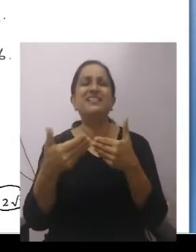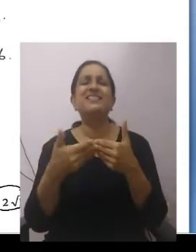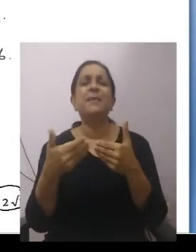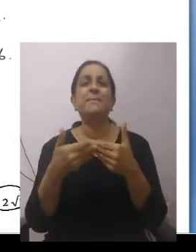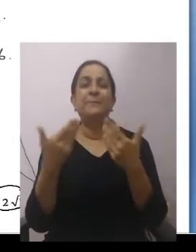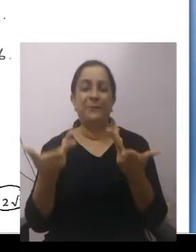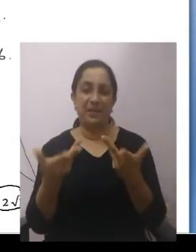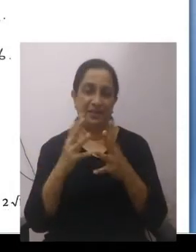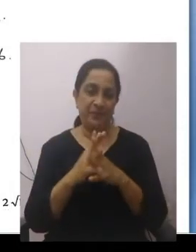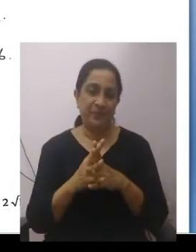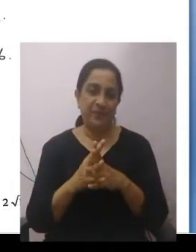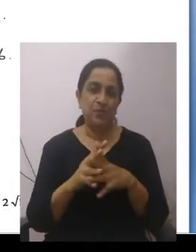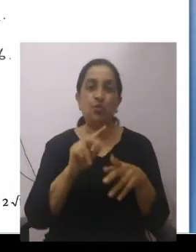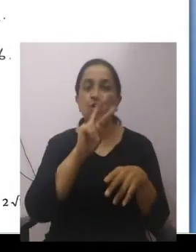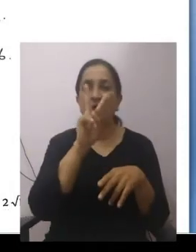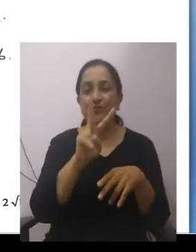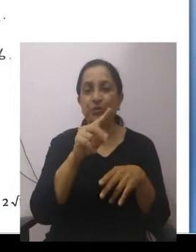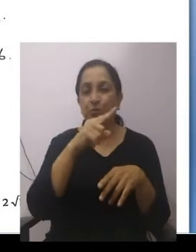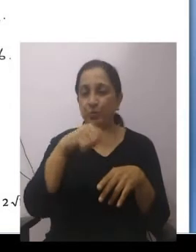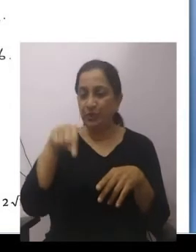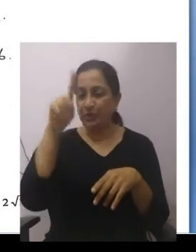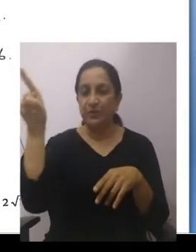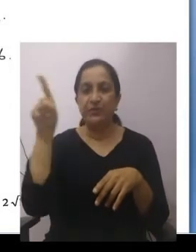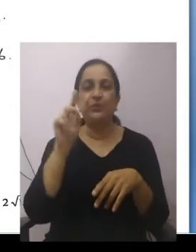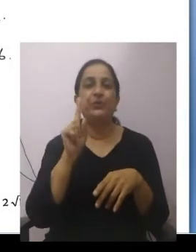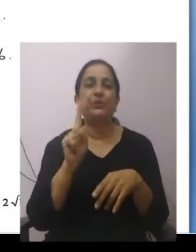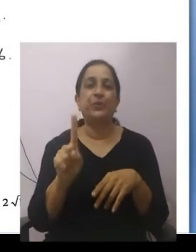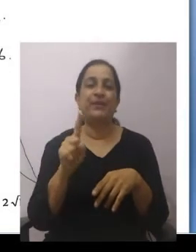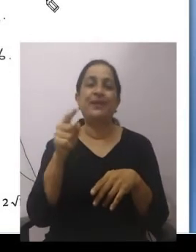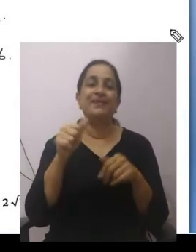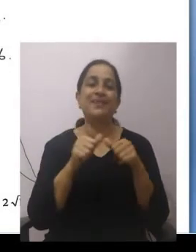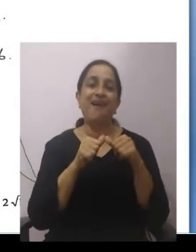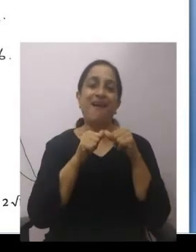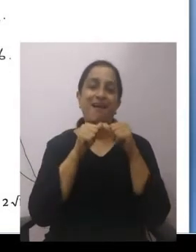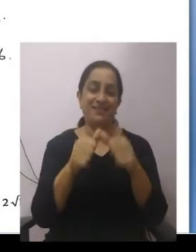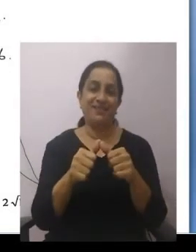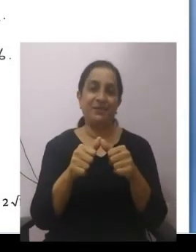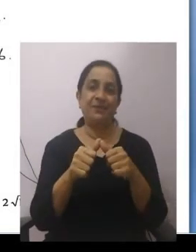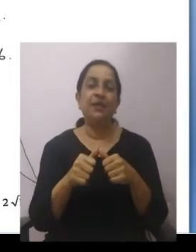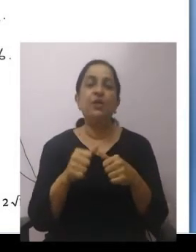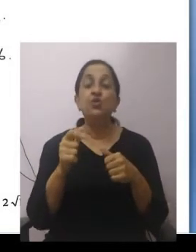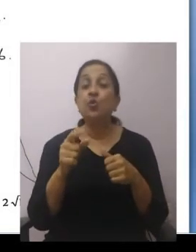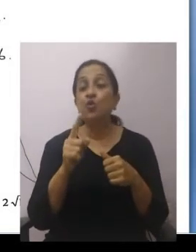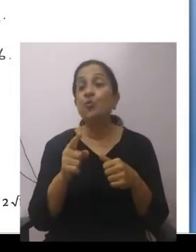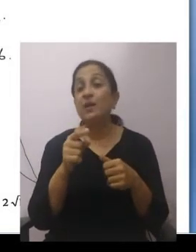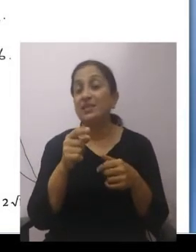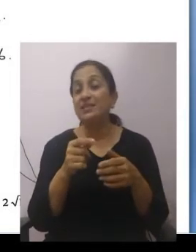times root 1. This way you should follow the method of